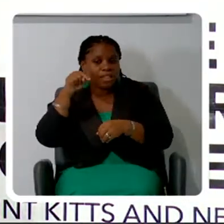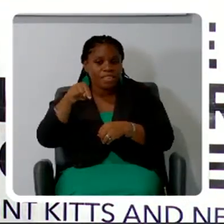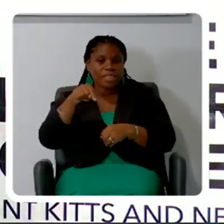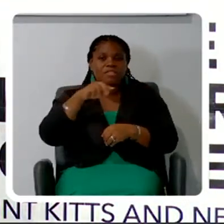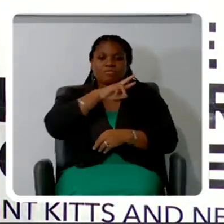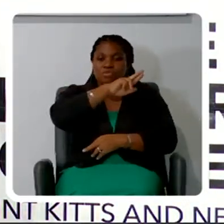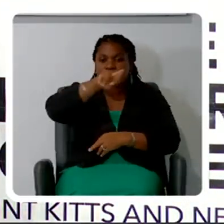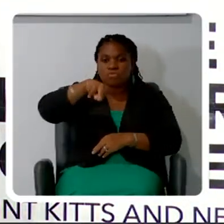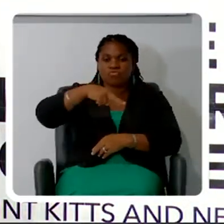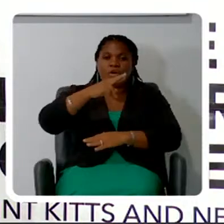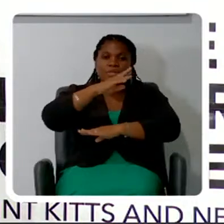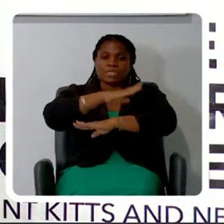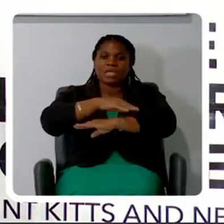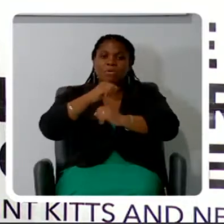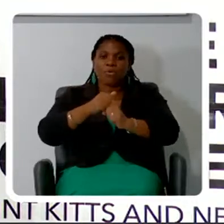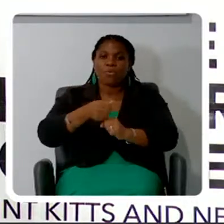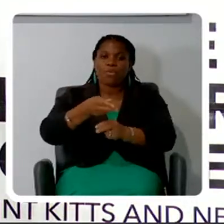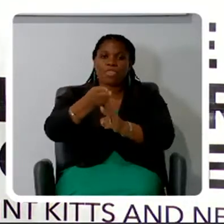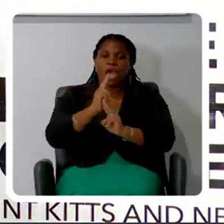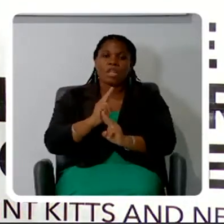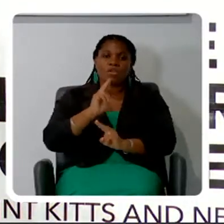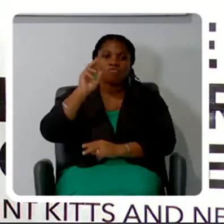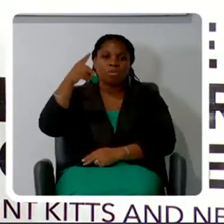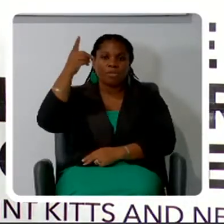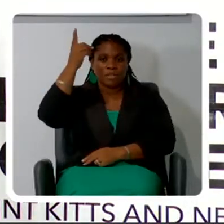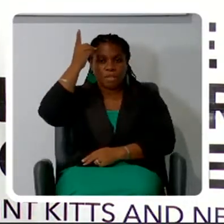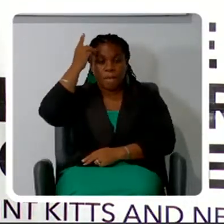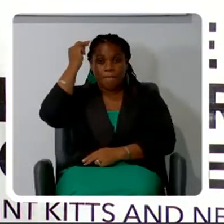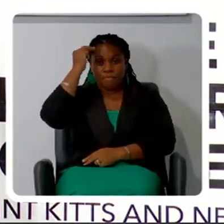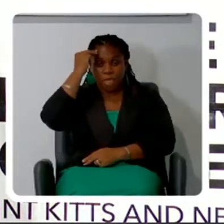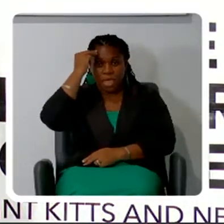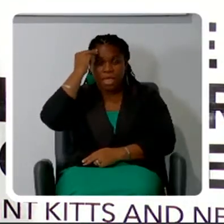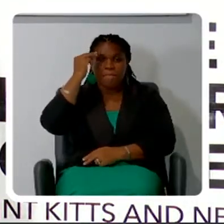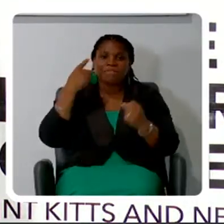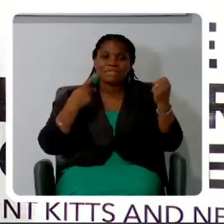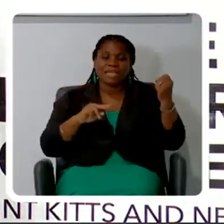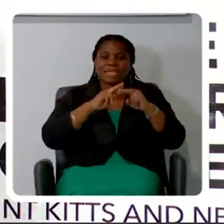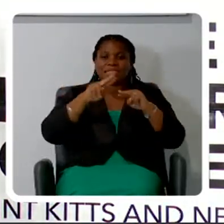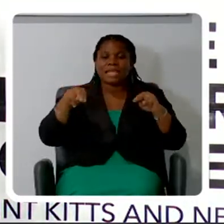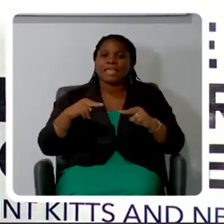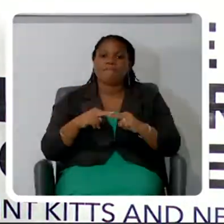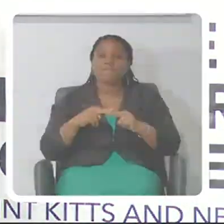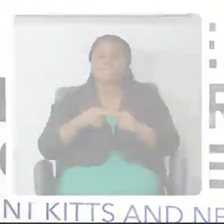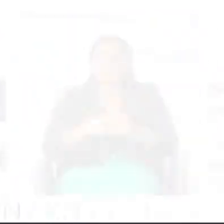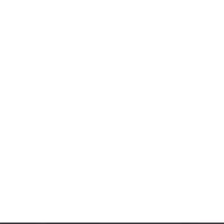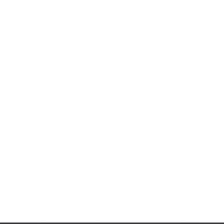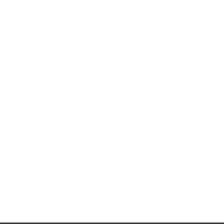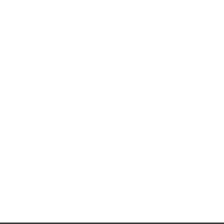been the Roundtable with the Honorable Dr. Terrance Drew, Prime Minister of St. Kitts and Nevis.